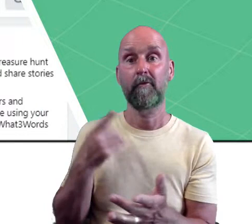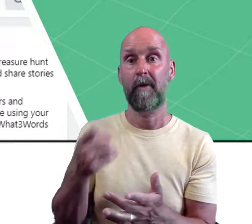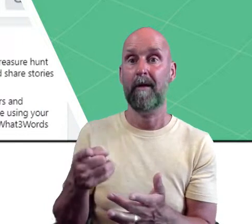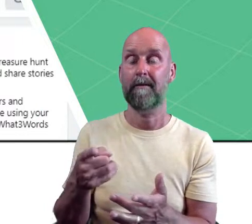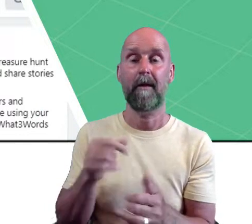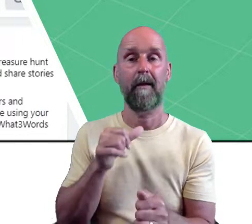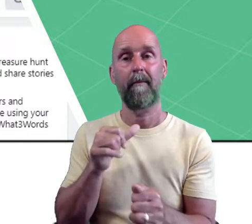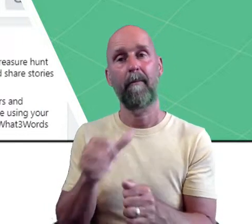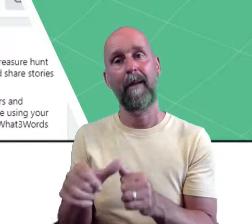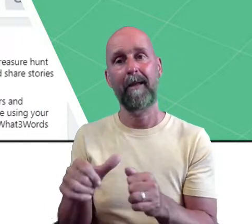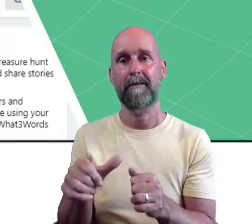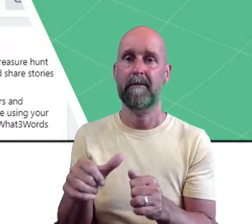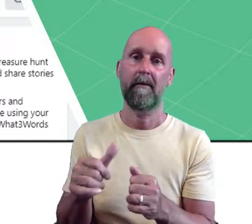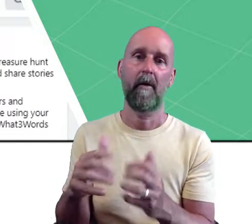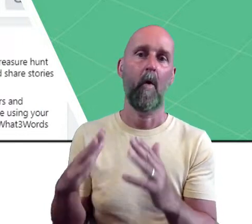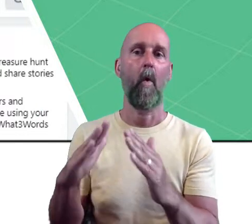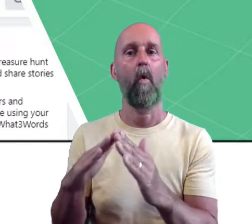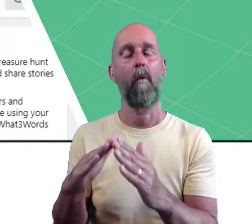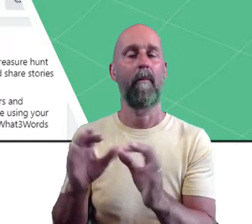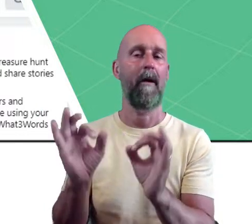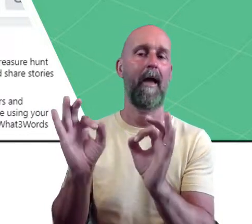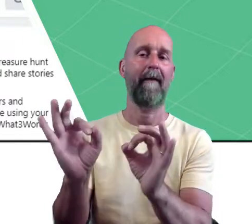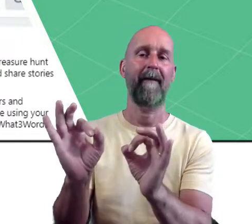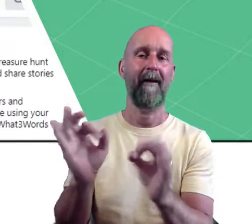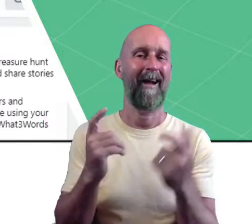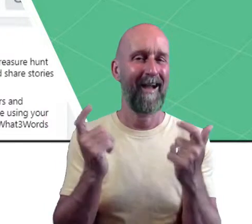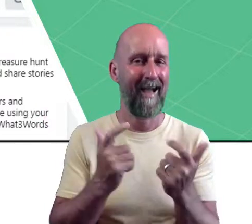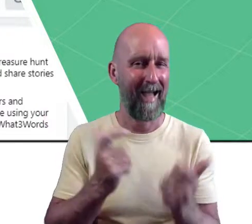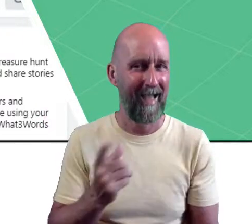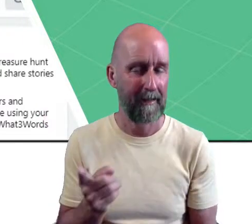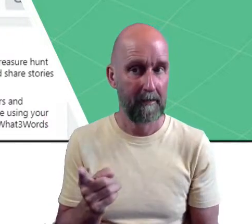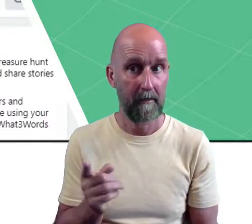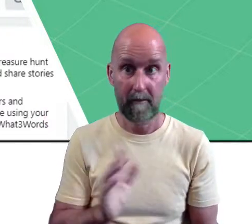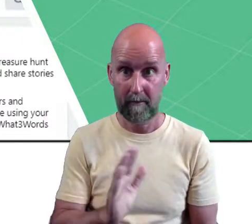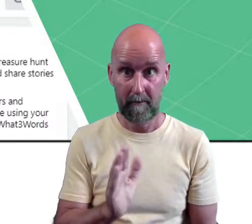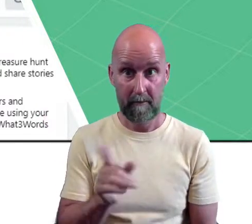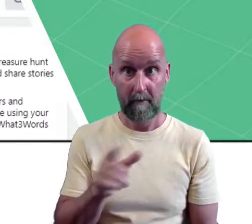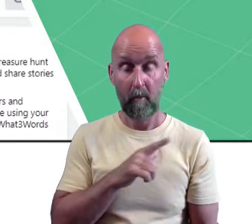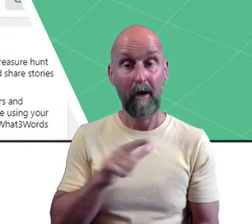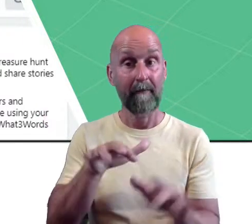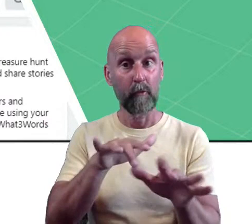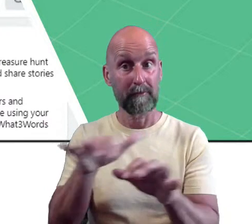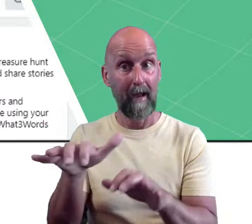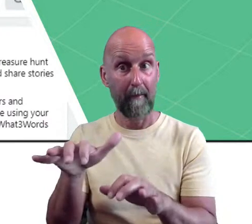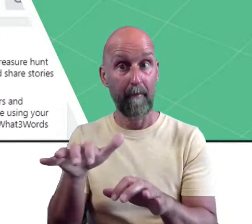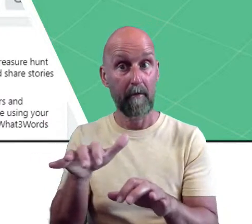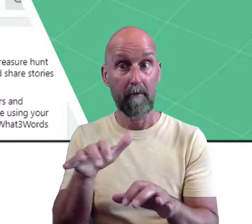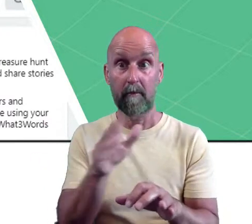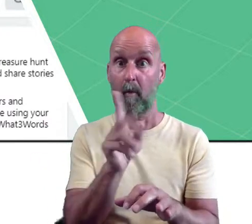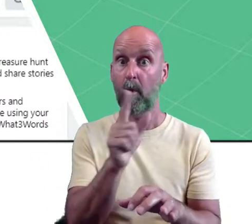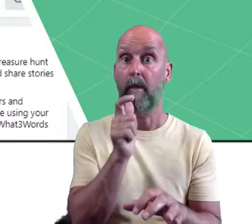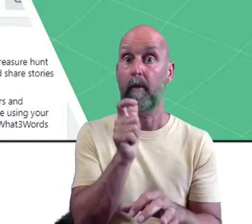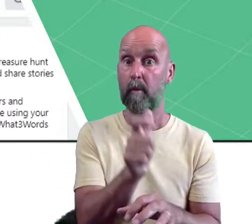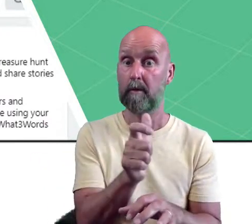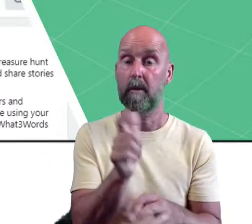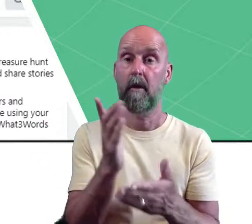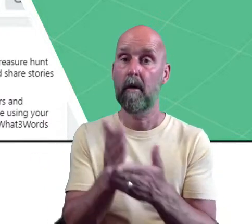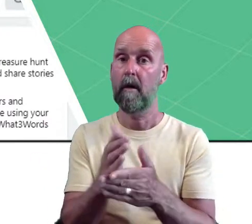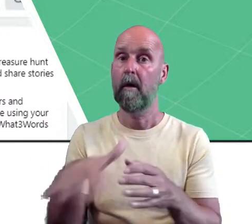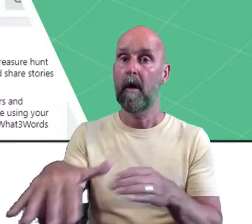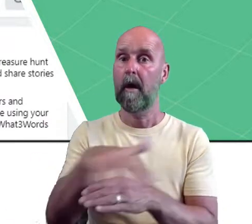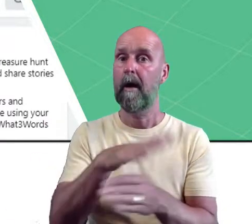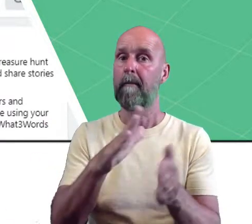ever, we'd all be laughing about it, right? And funnily enough, if you actually type that address into What 3 Words, it comes up with like a suburb in Massachusetts.